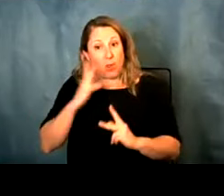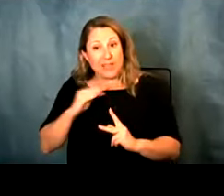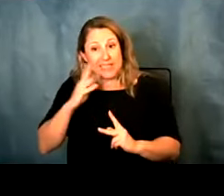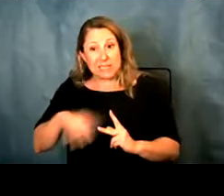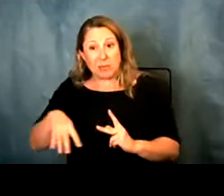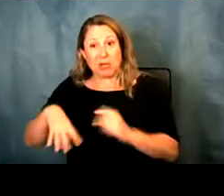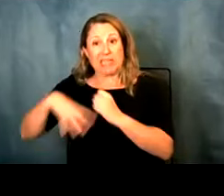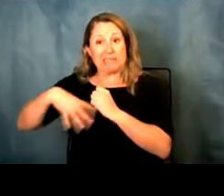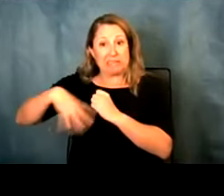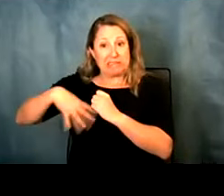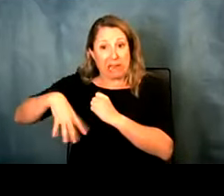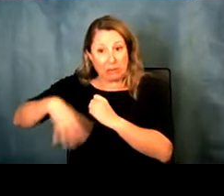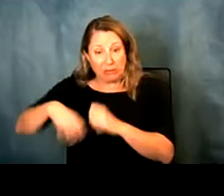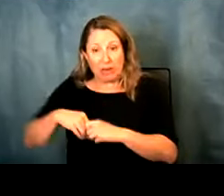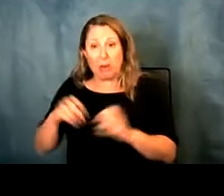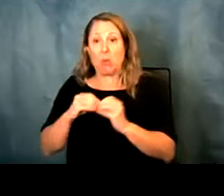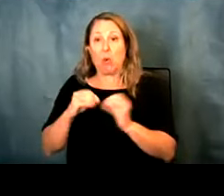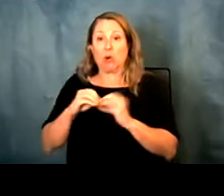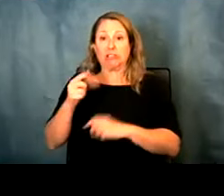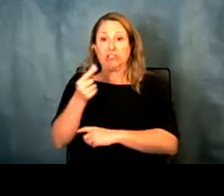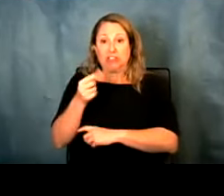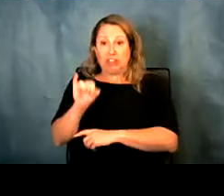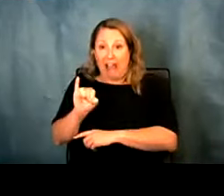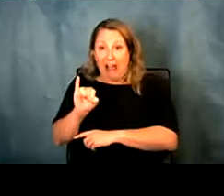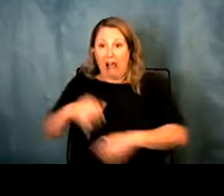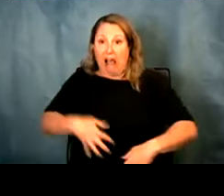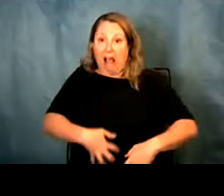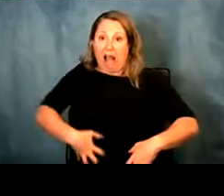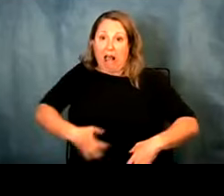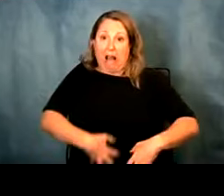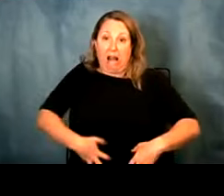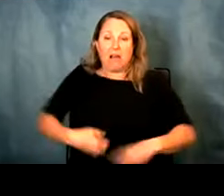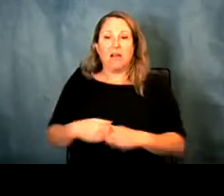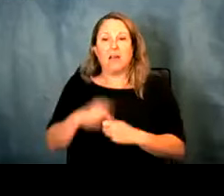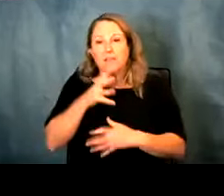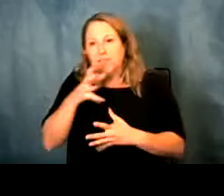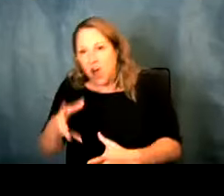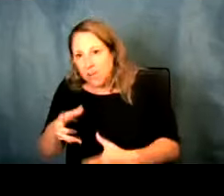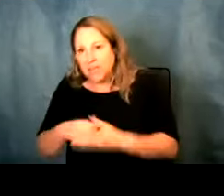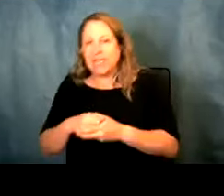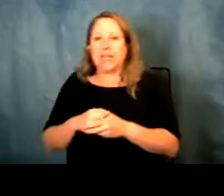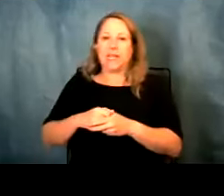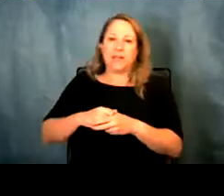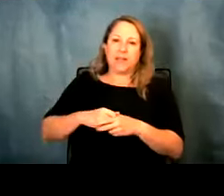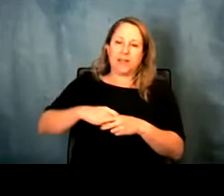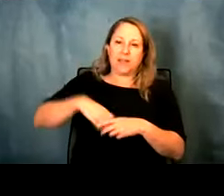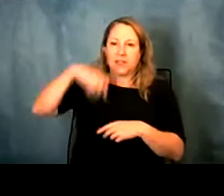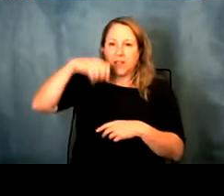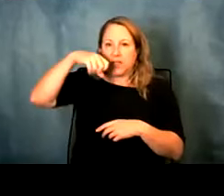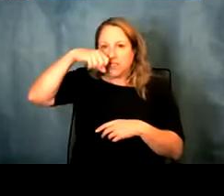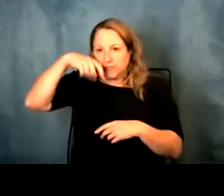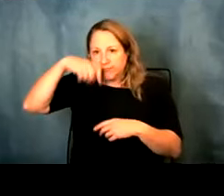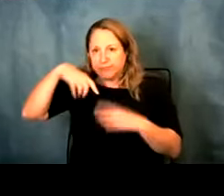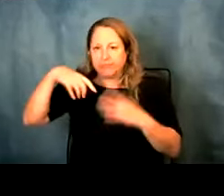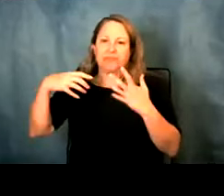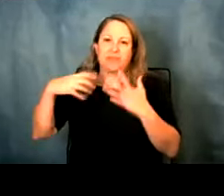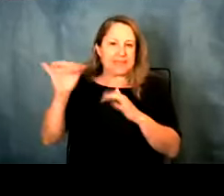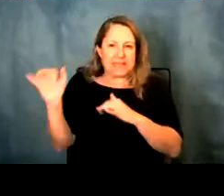more gastrointestinal symptoms like nausea and vomiting, congestion, runny nose that we see with almost all colds. We see that with